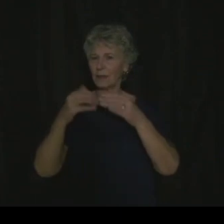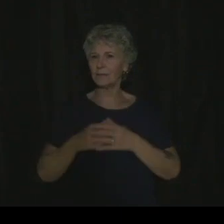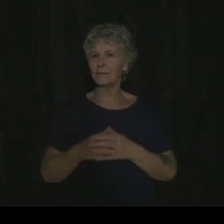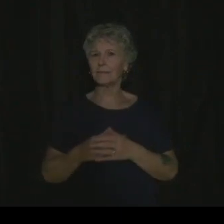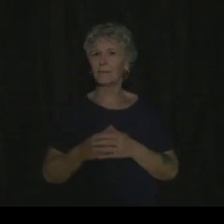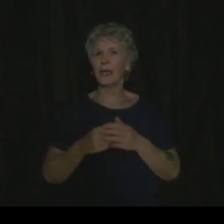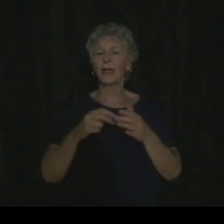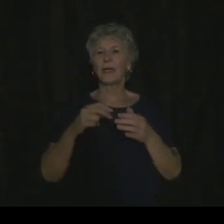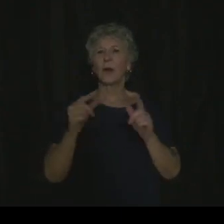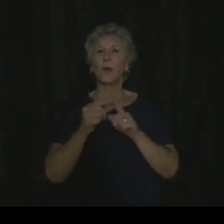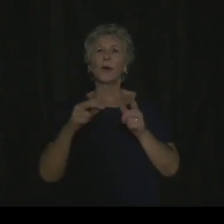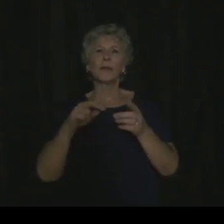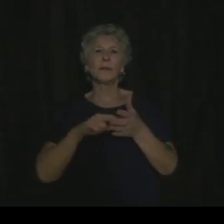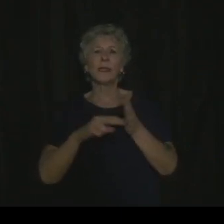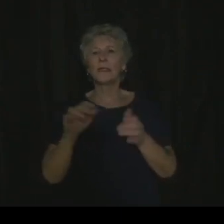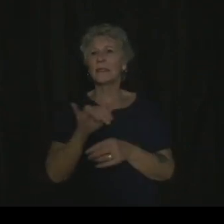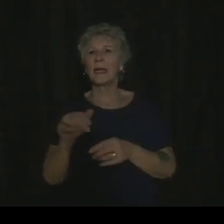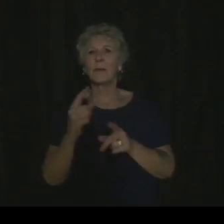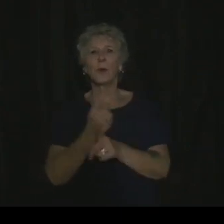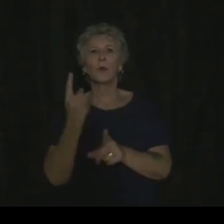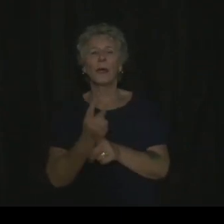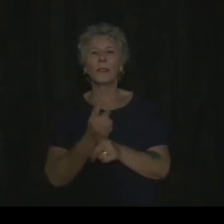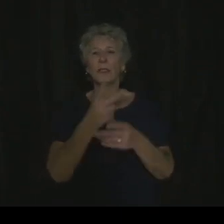is a synonym of righteous, and both the words